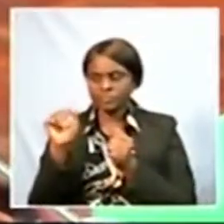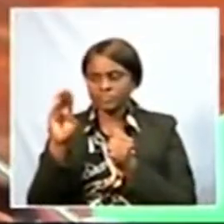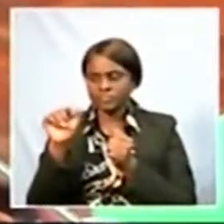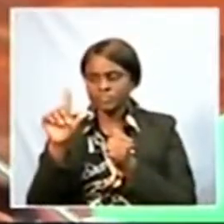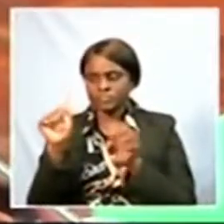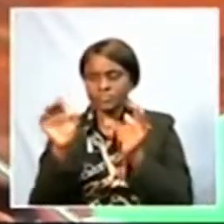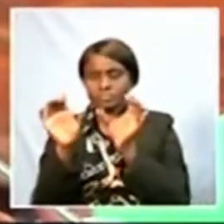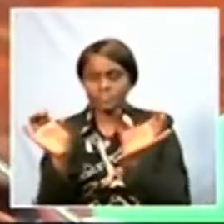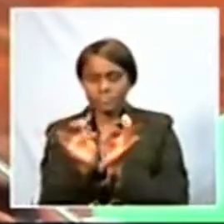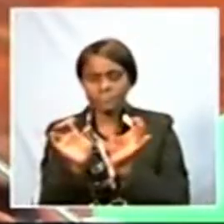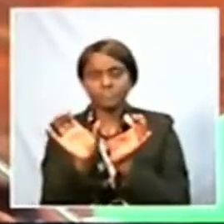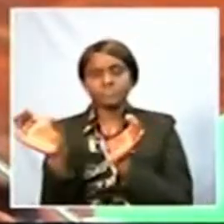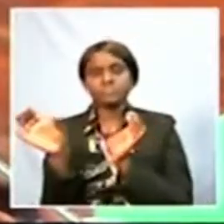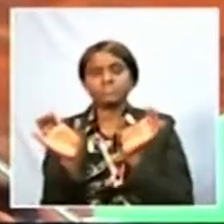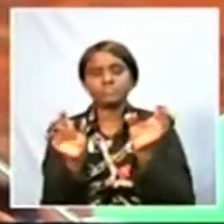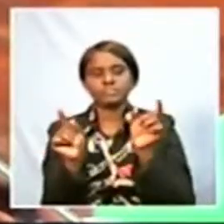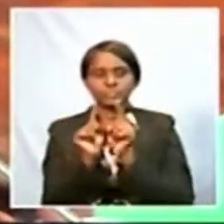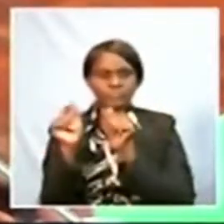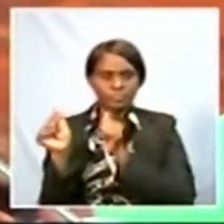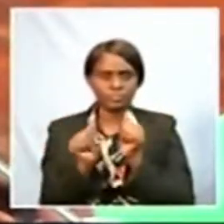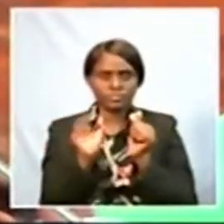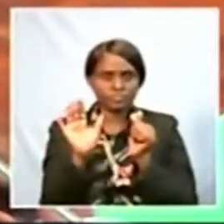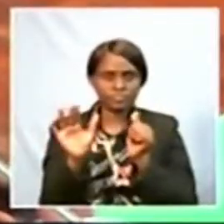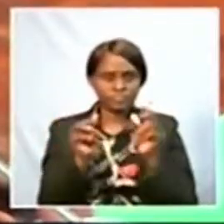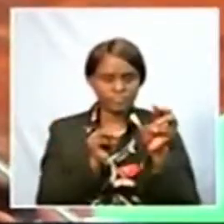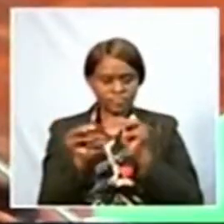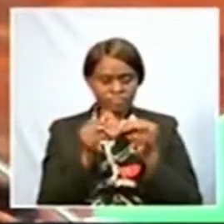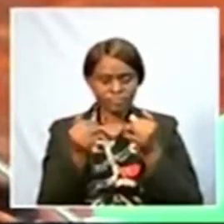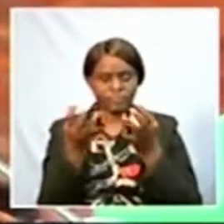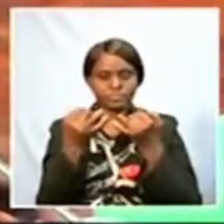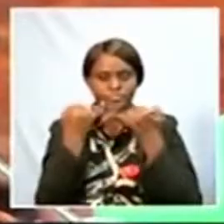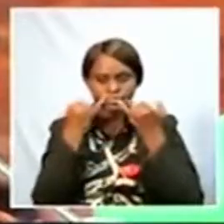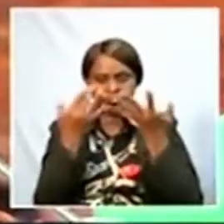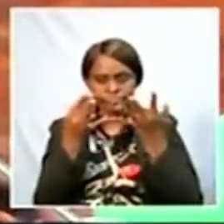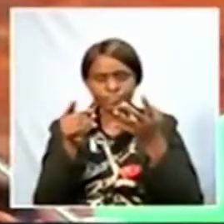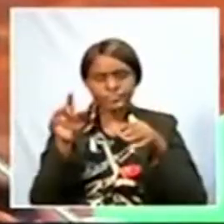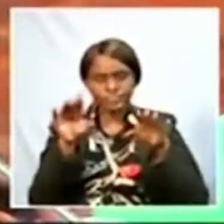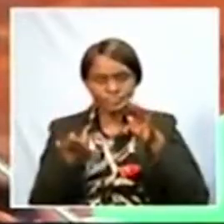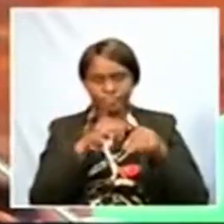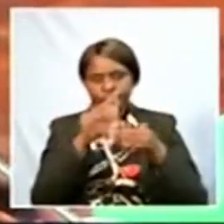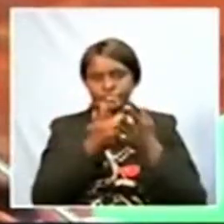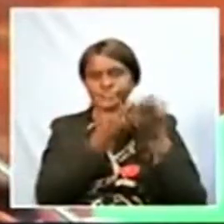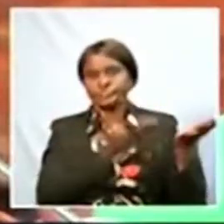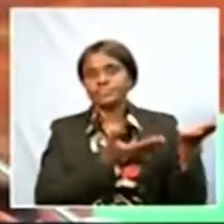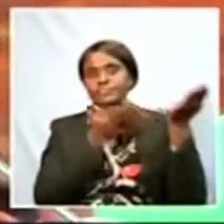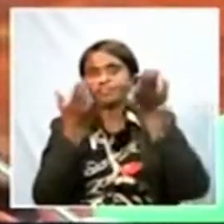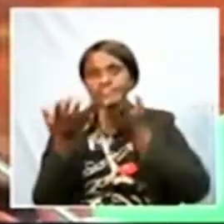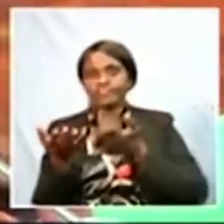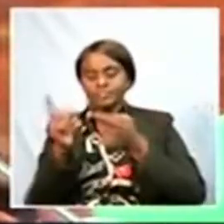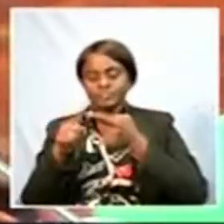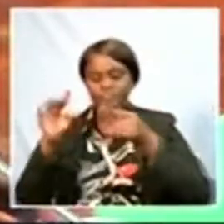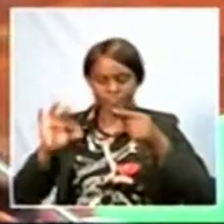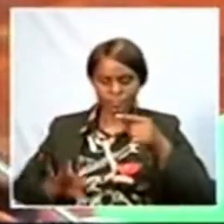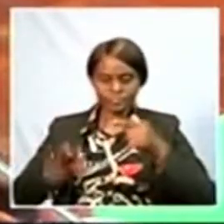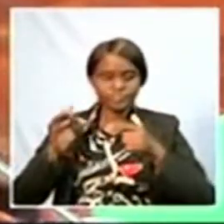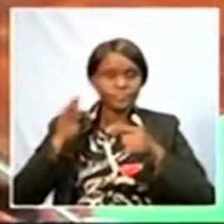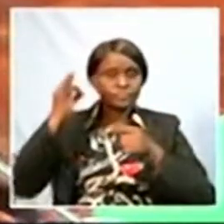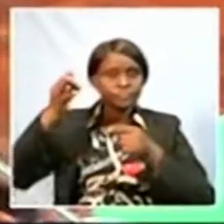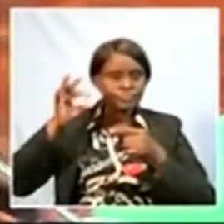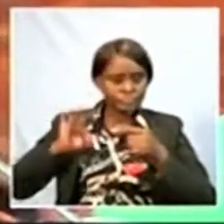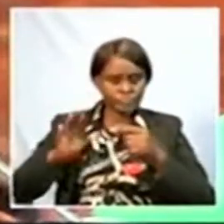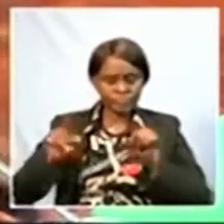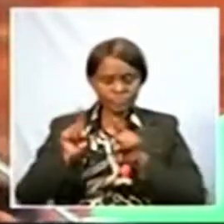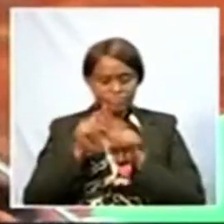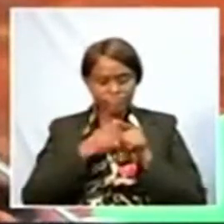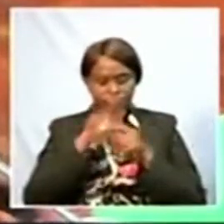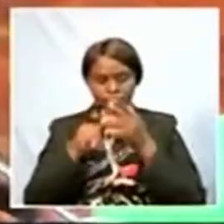constituency respectively. Action taken. Management would like to state that the balances were carried forward to benefit future beneficiaries and